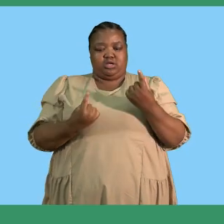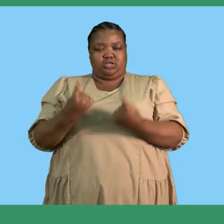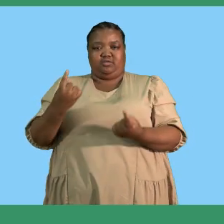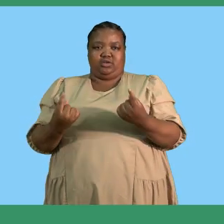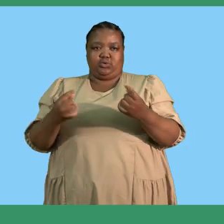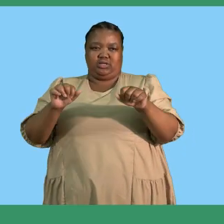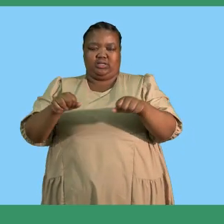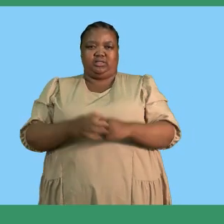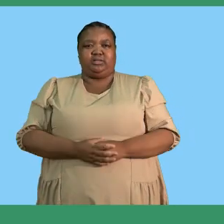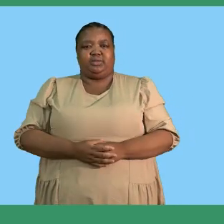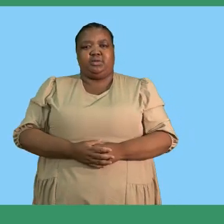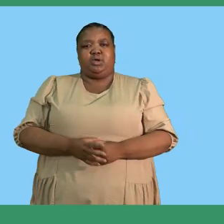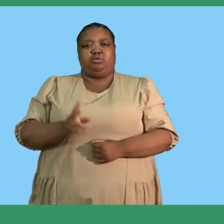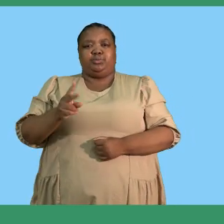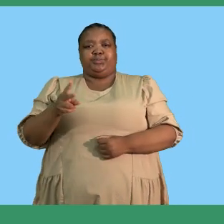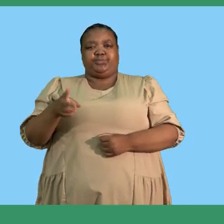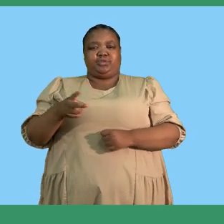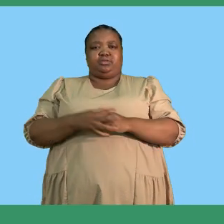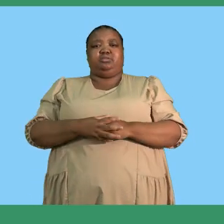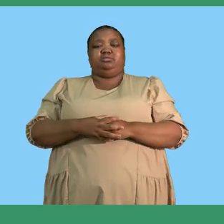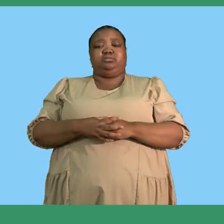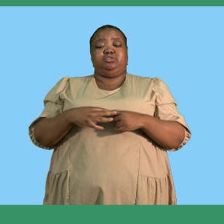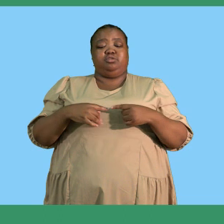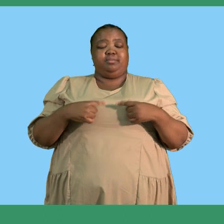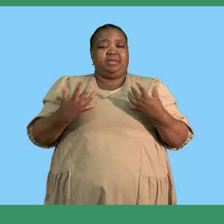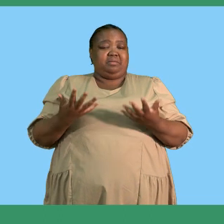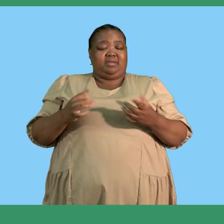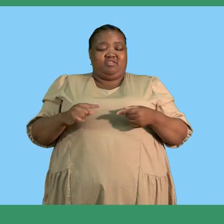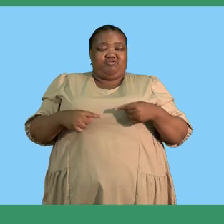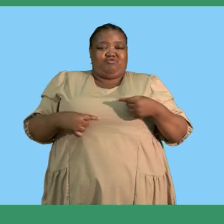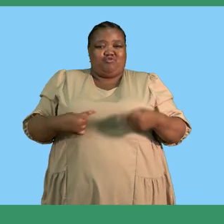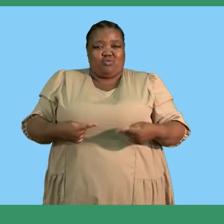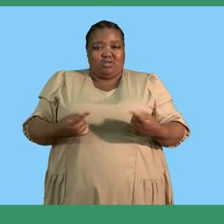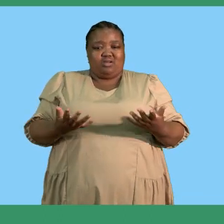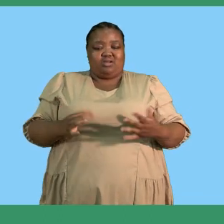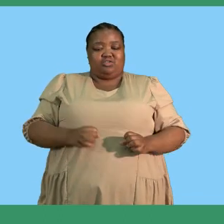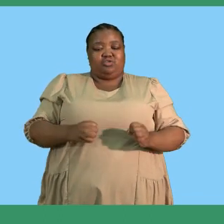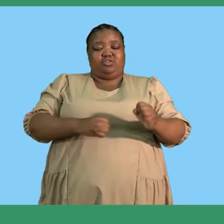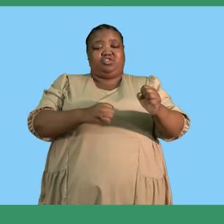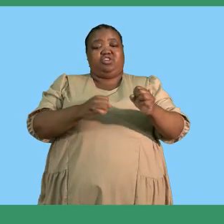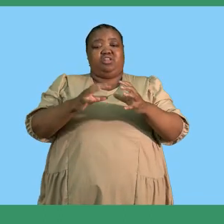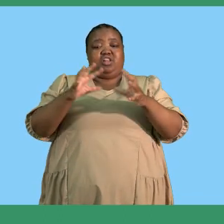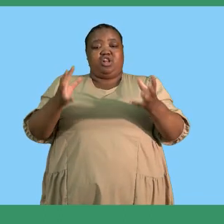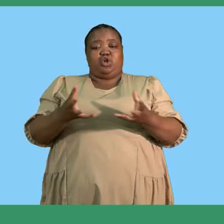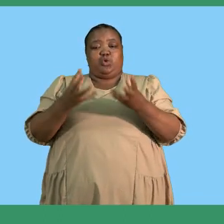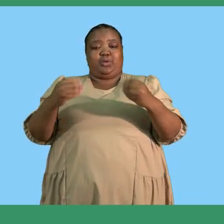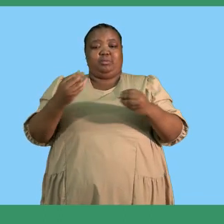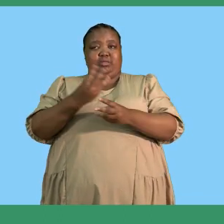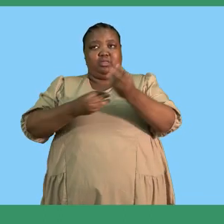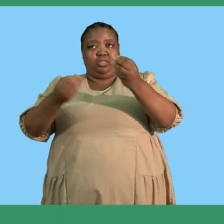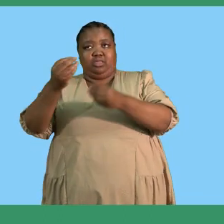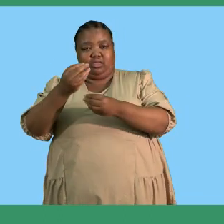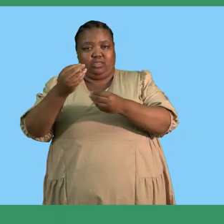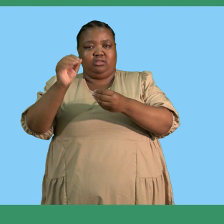Then it is also possible that you can struggle to come up with strategies to deal with globalization and